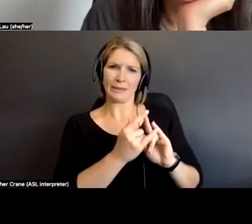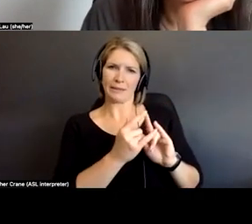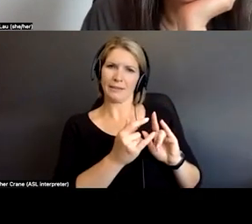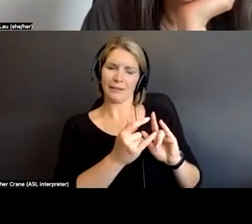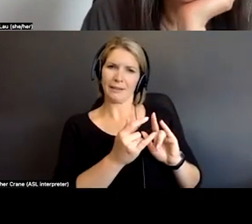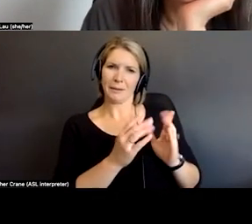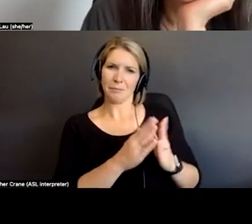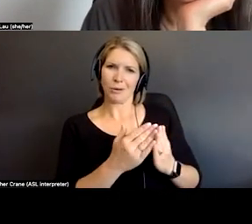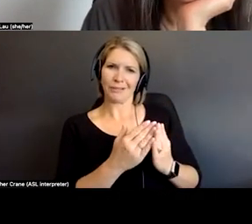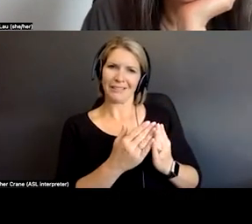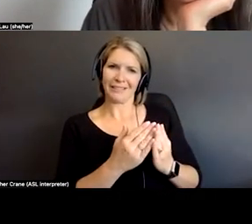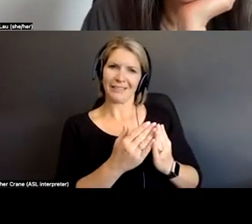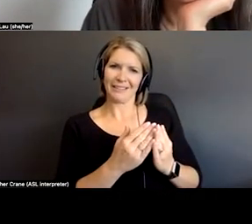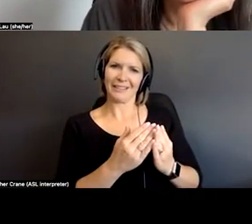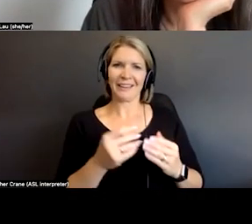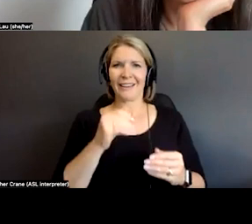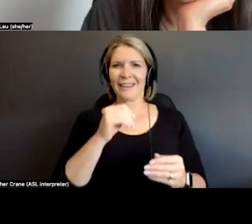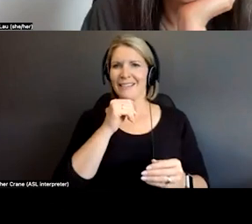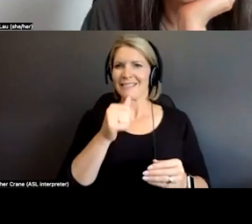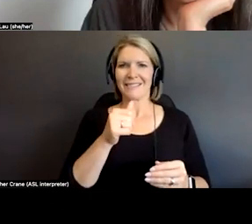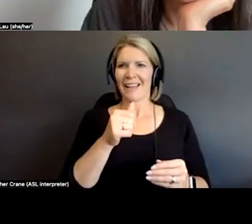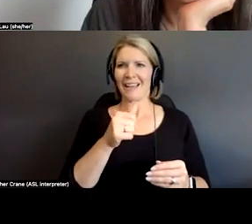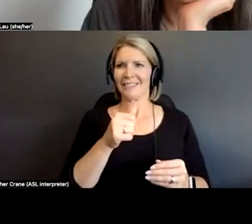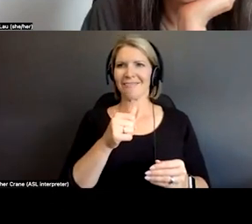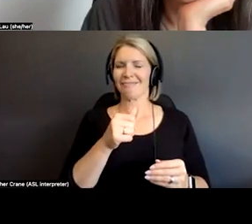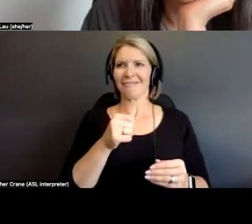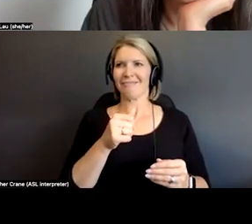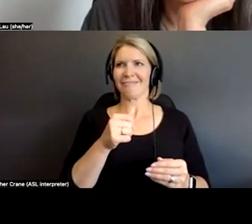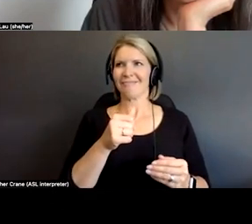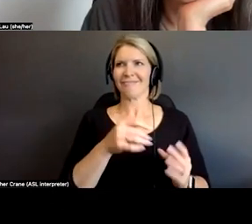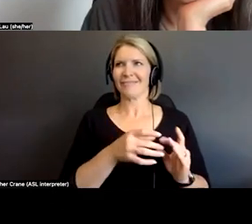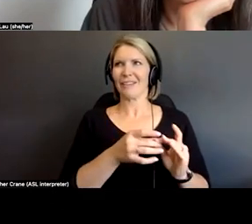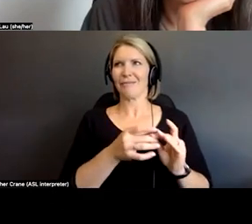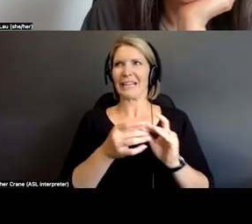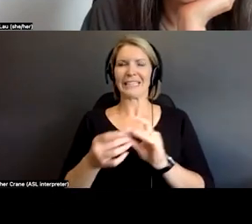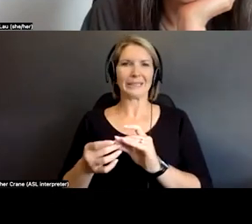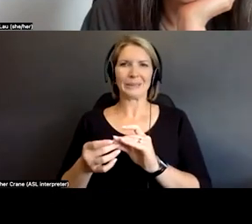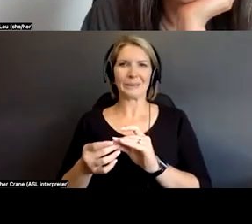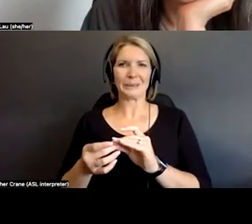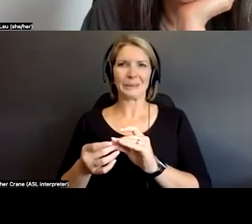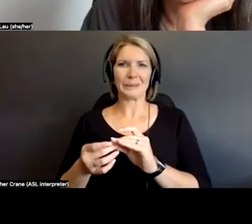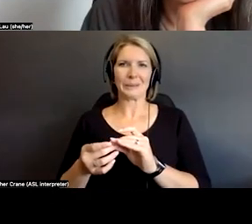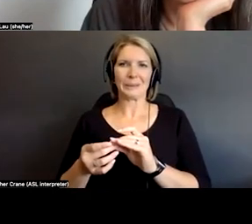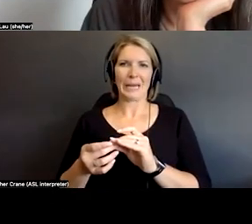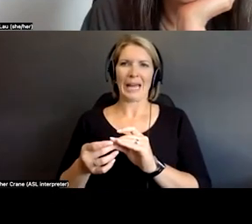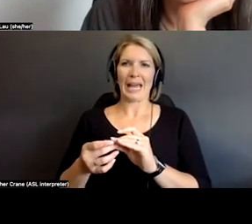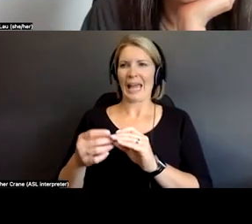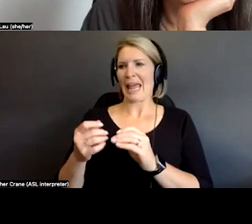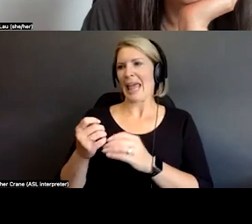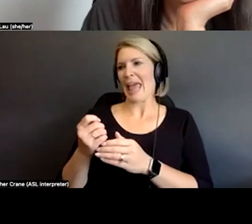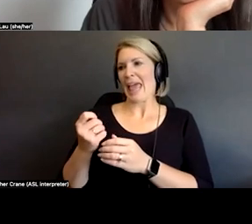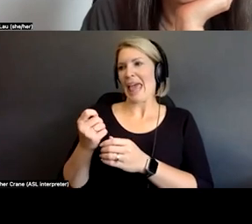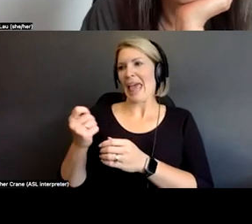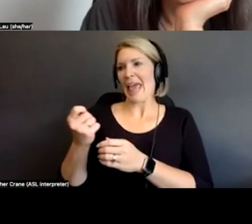and not this whole thing about a copy editor who is actually dead